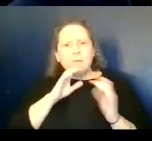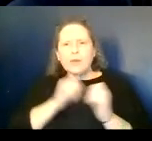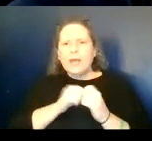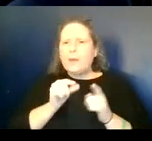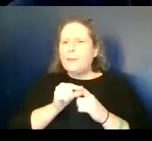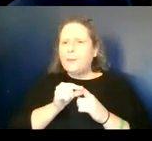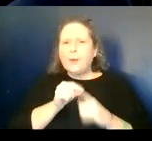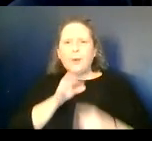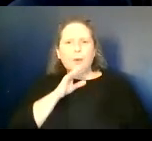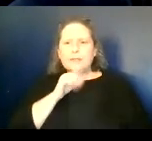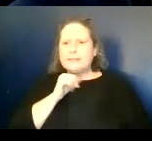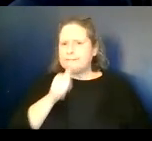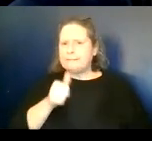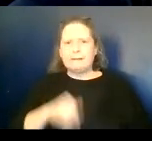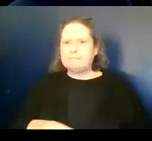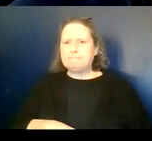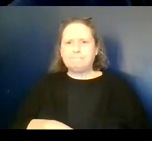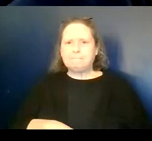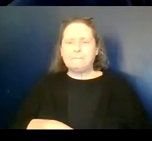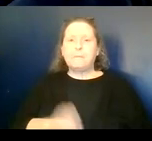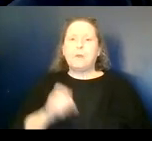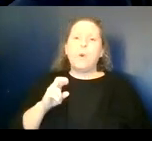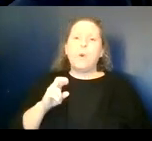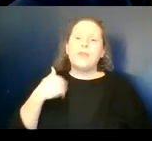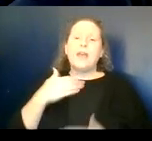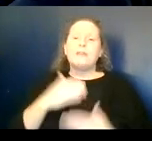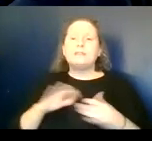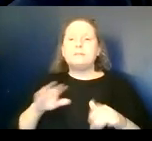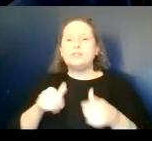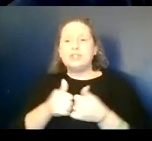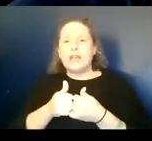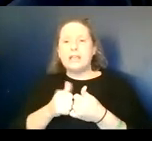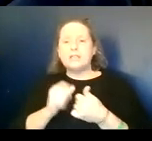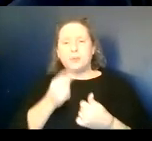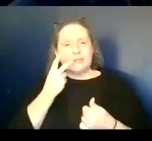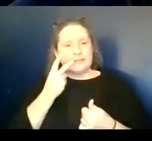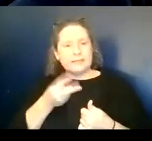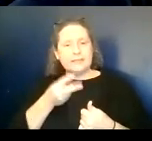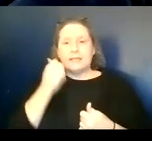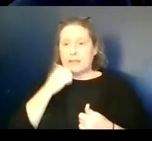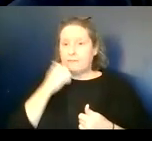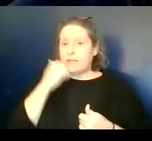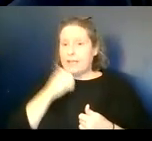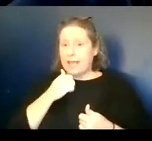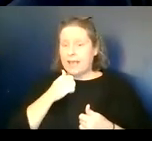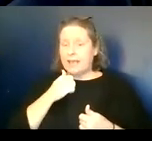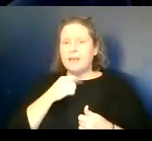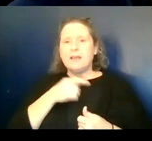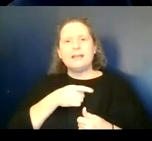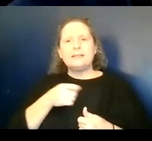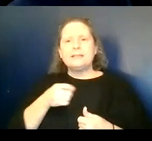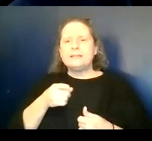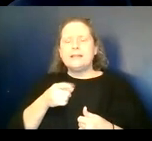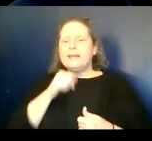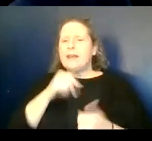or uh, you know, have some challenges that we see day in and day out, it doesn't really negate the fact